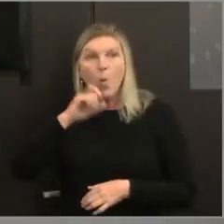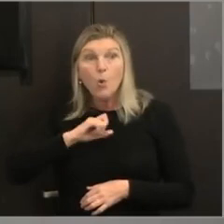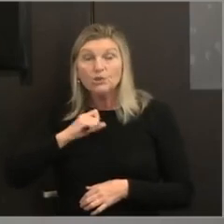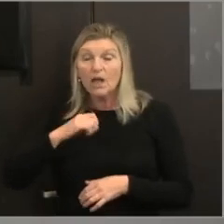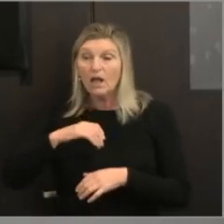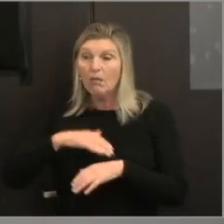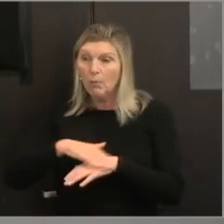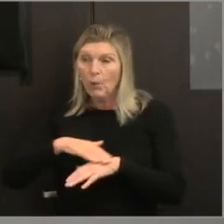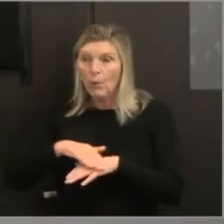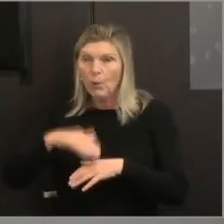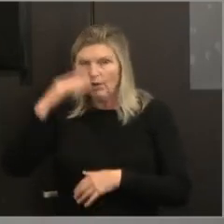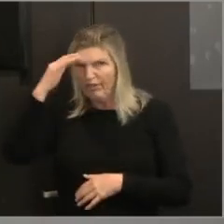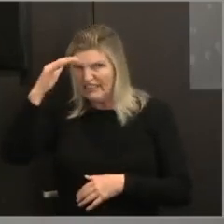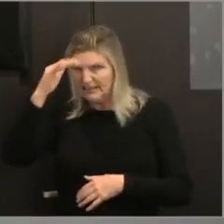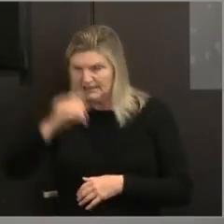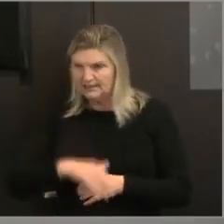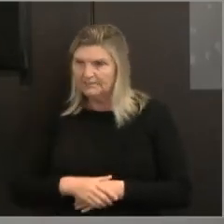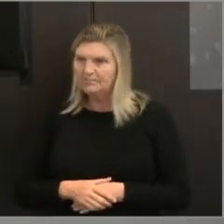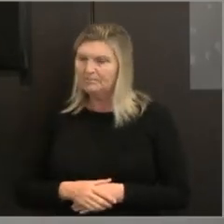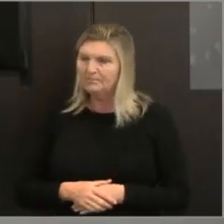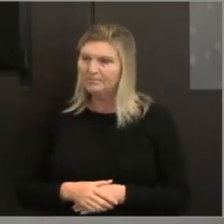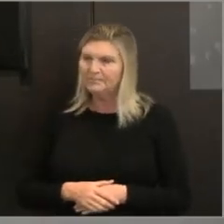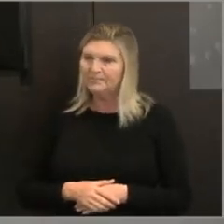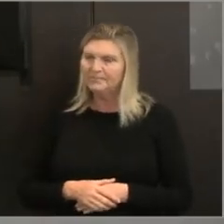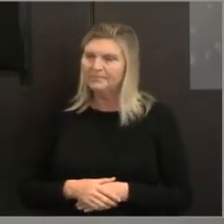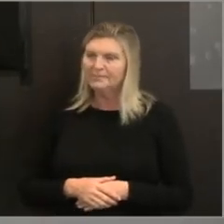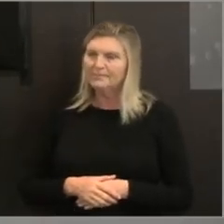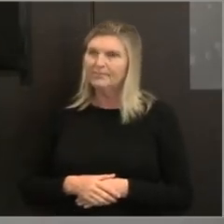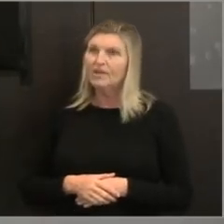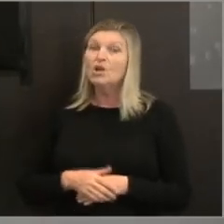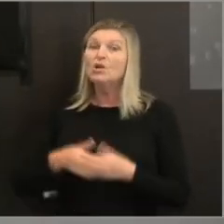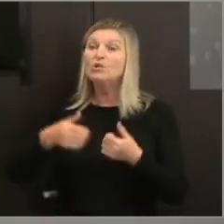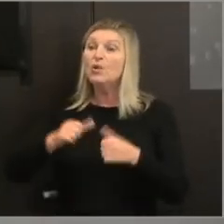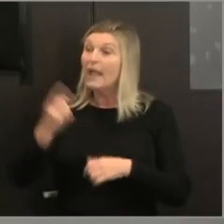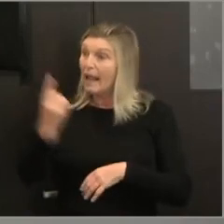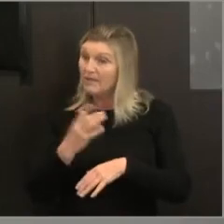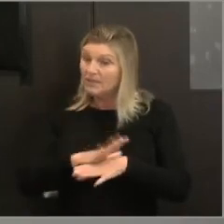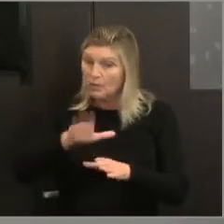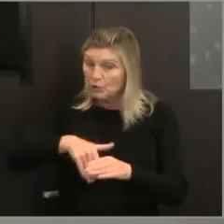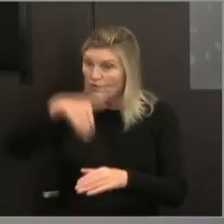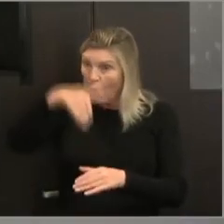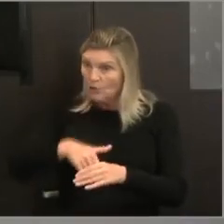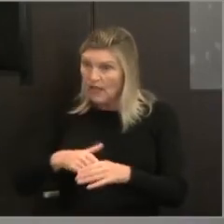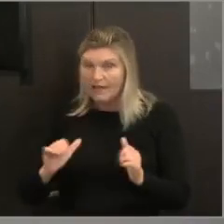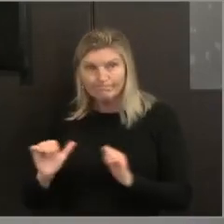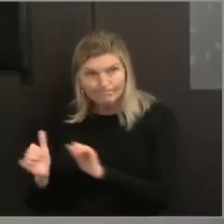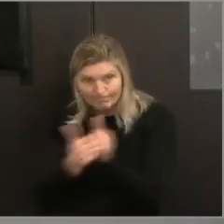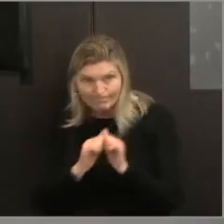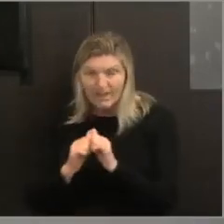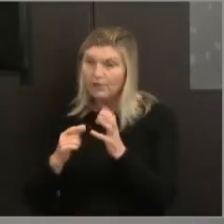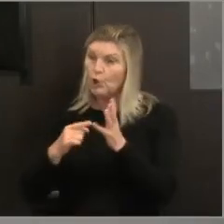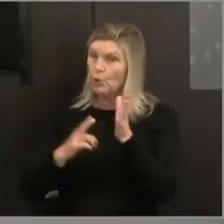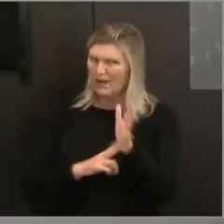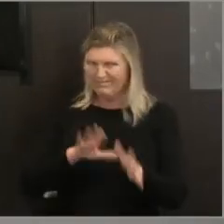the vote was taken to ratify the declaration in the General Assembly, as